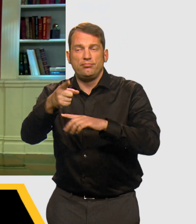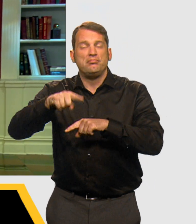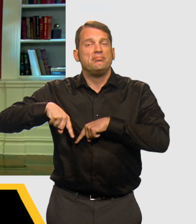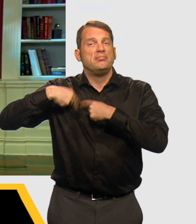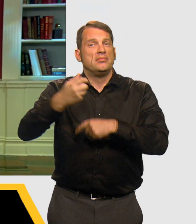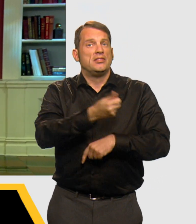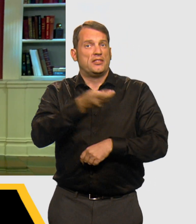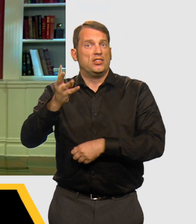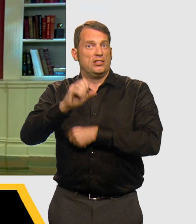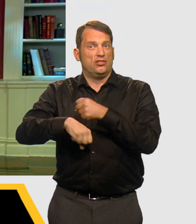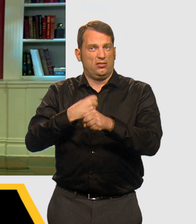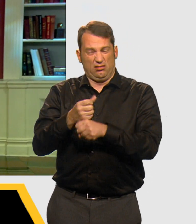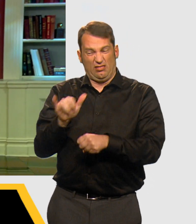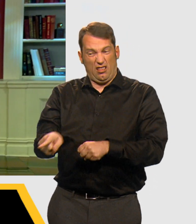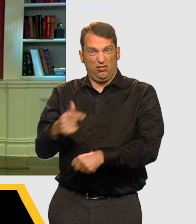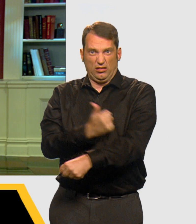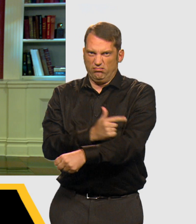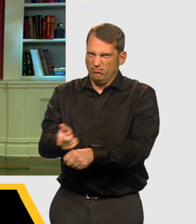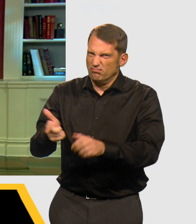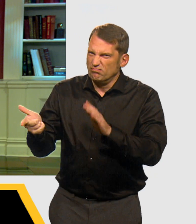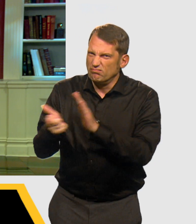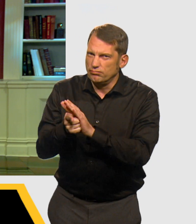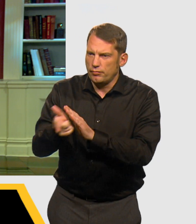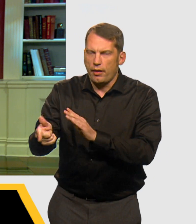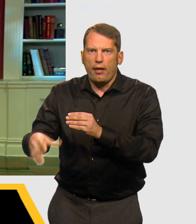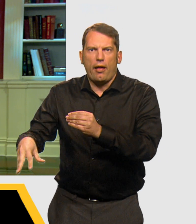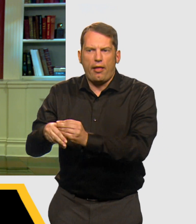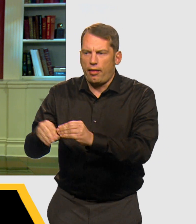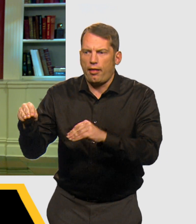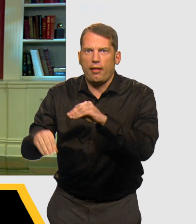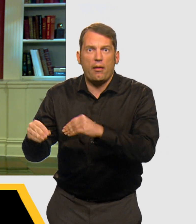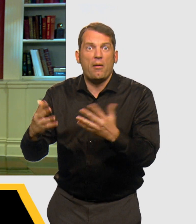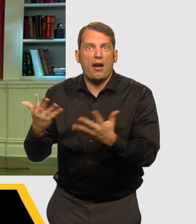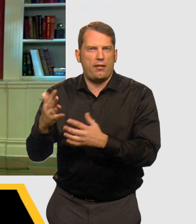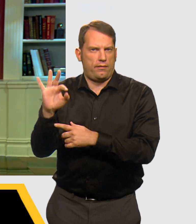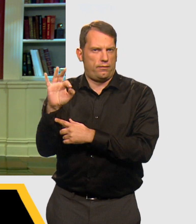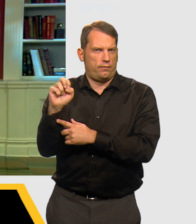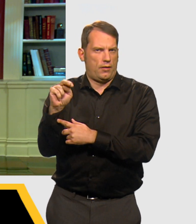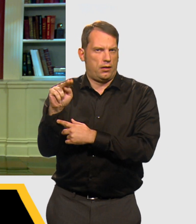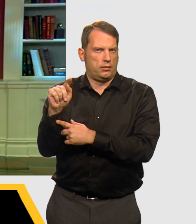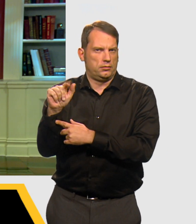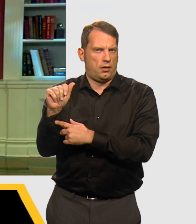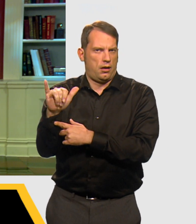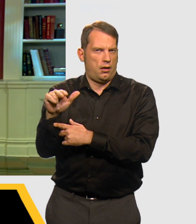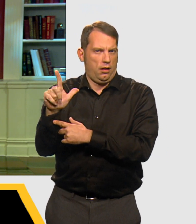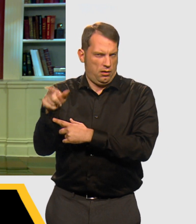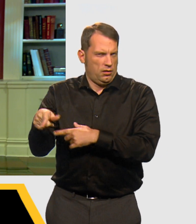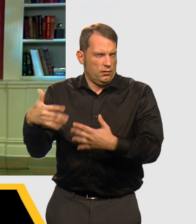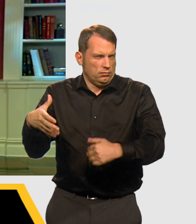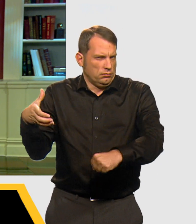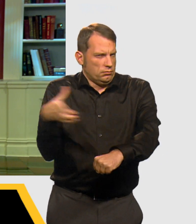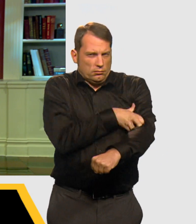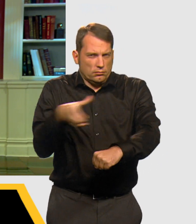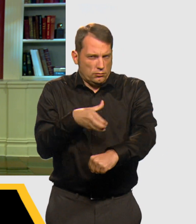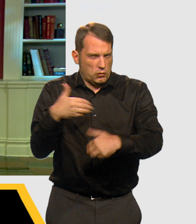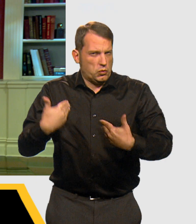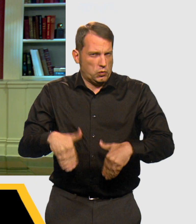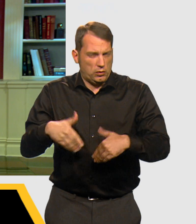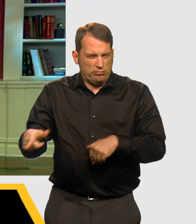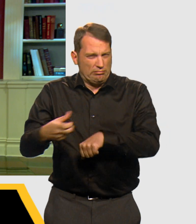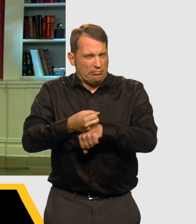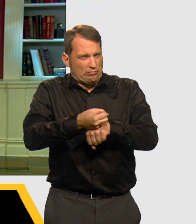overdose. Over the last several years, the illegal drug supply has been contaminated with a powerful opioid called